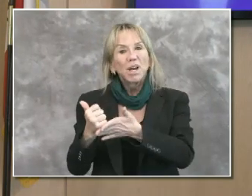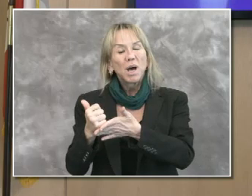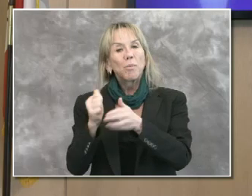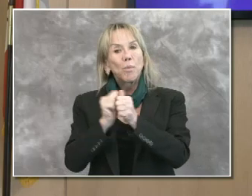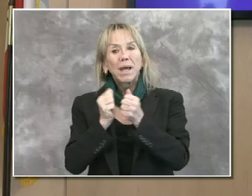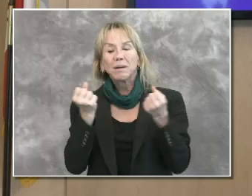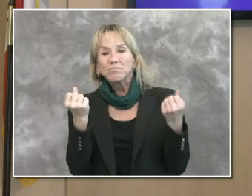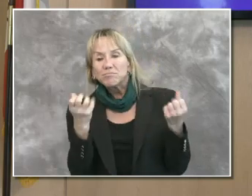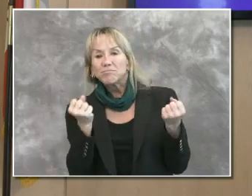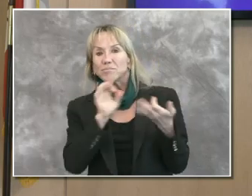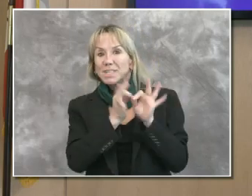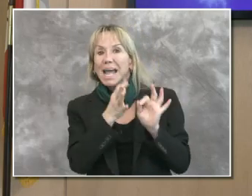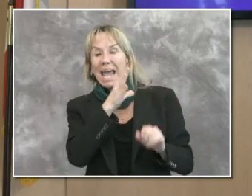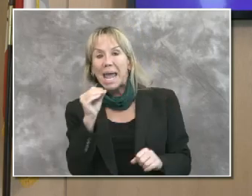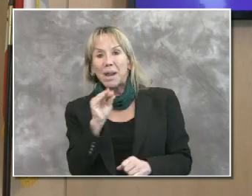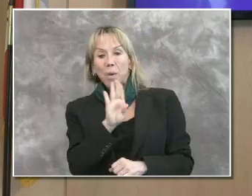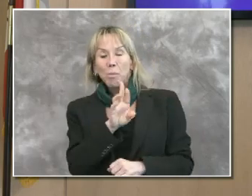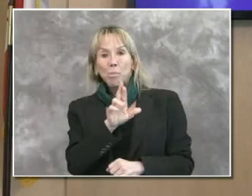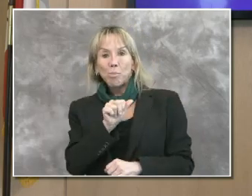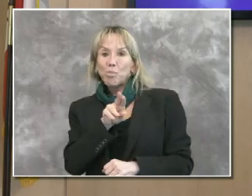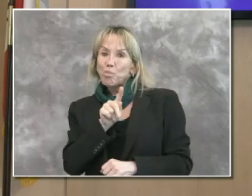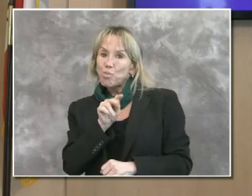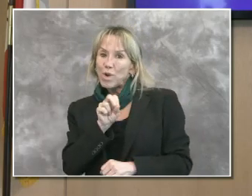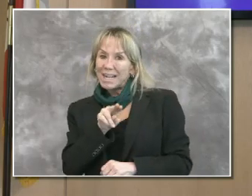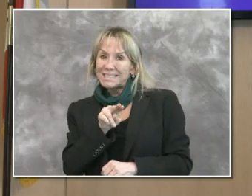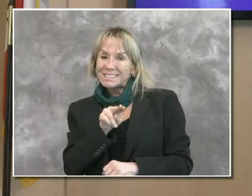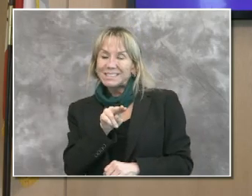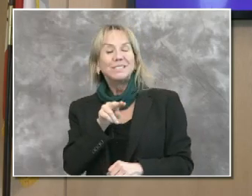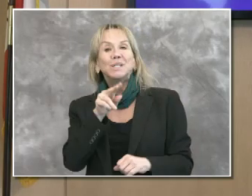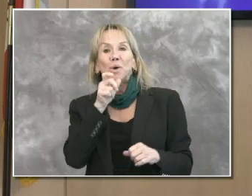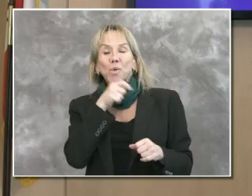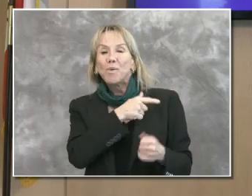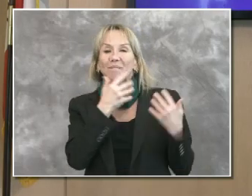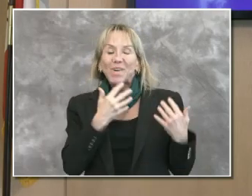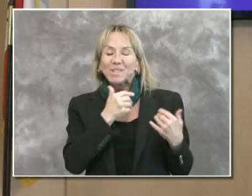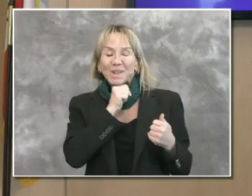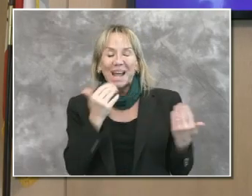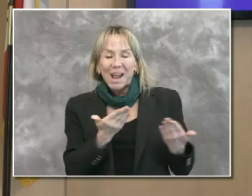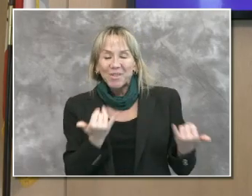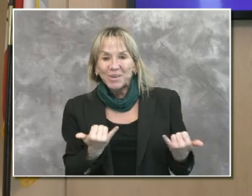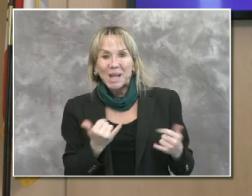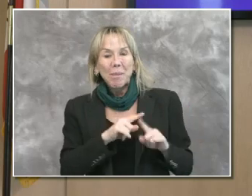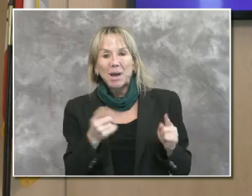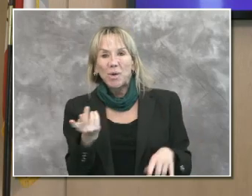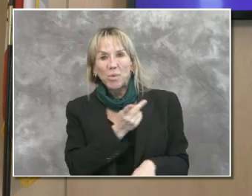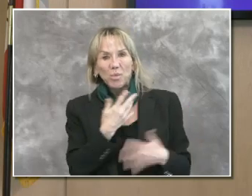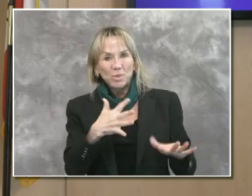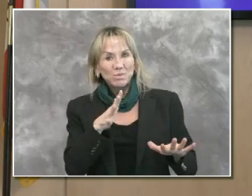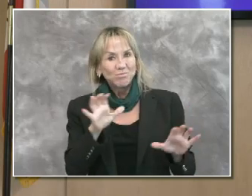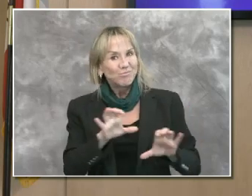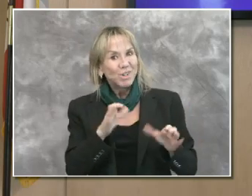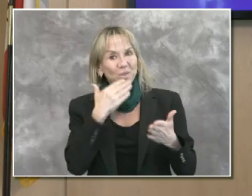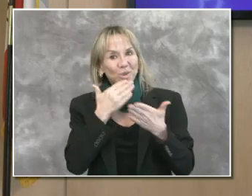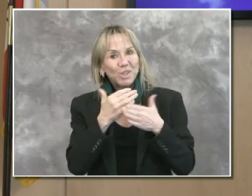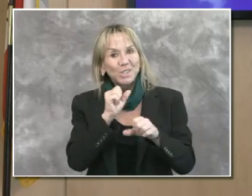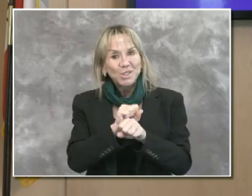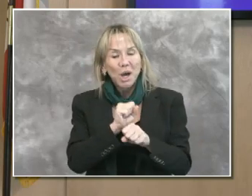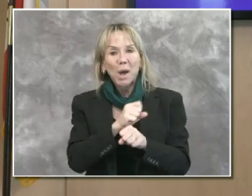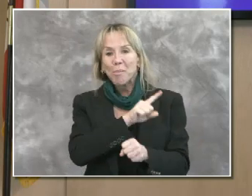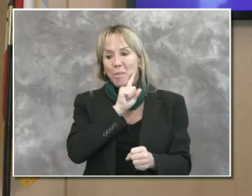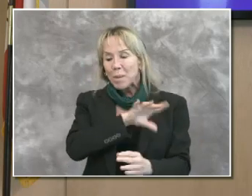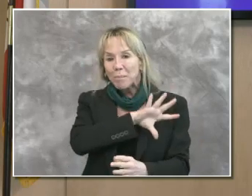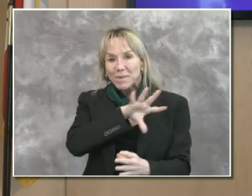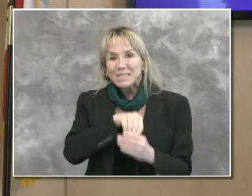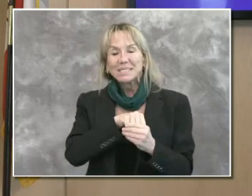saying, and also Branton, who unfortunately couldn't be here today. They've done a great job, and we sincerely thank them for their participation